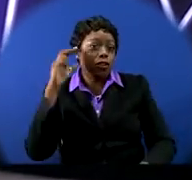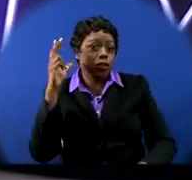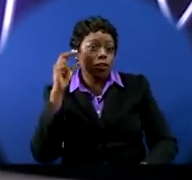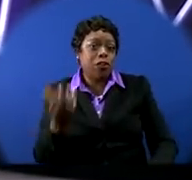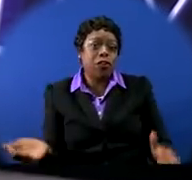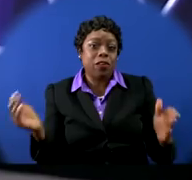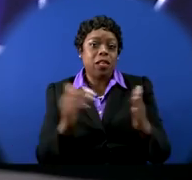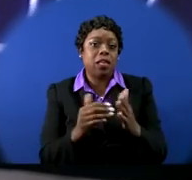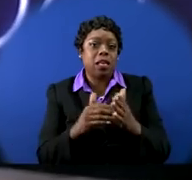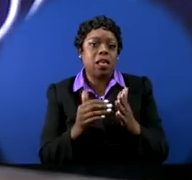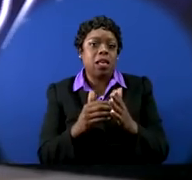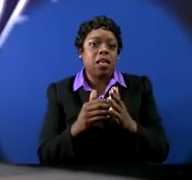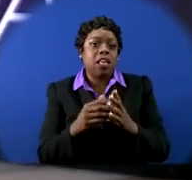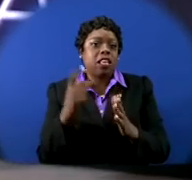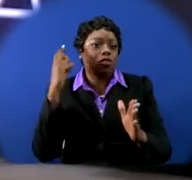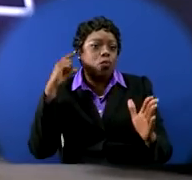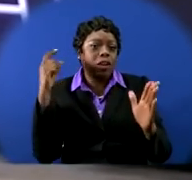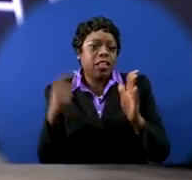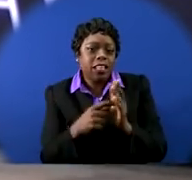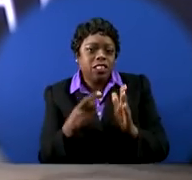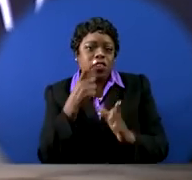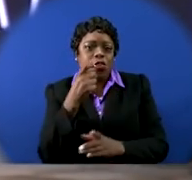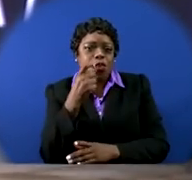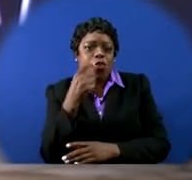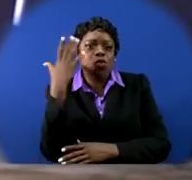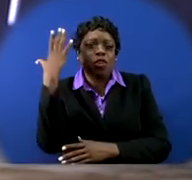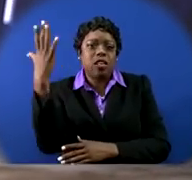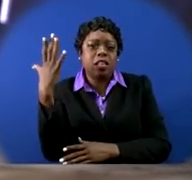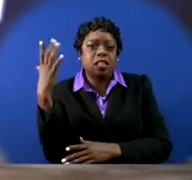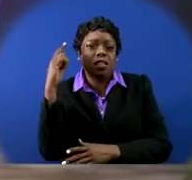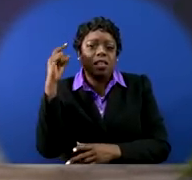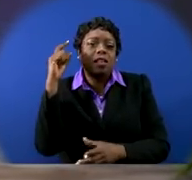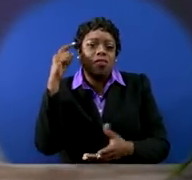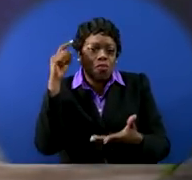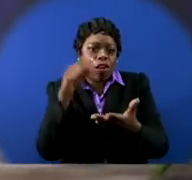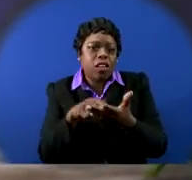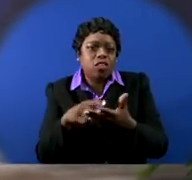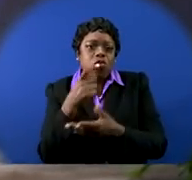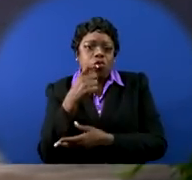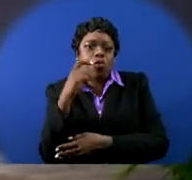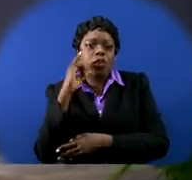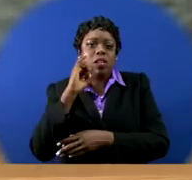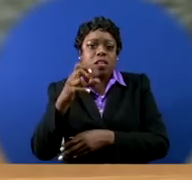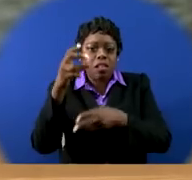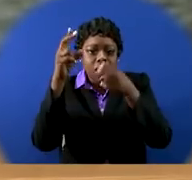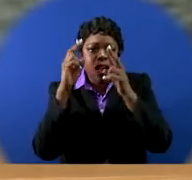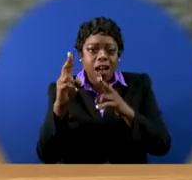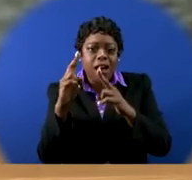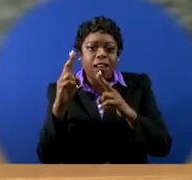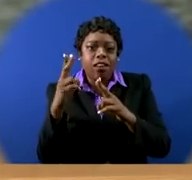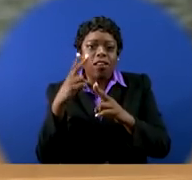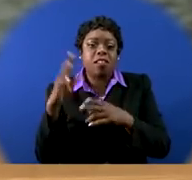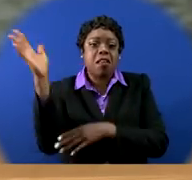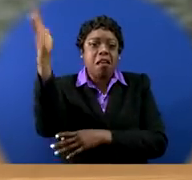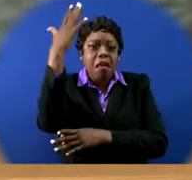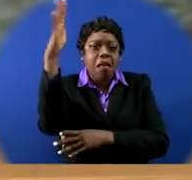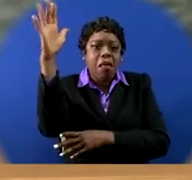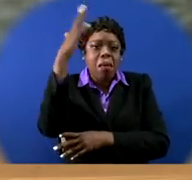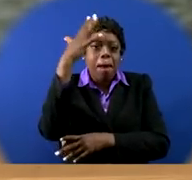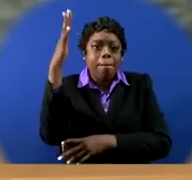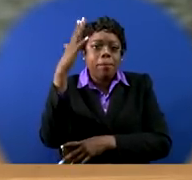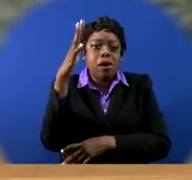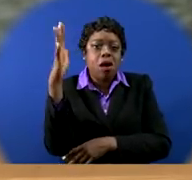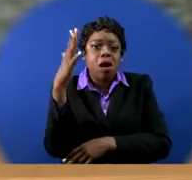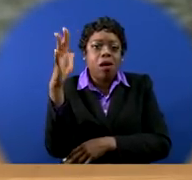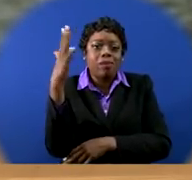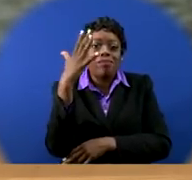There's recognition of who he is. But in lack of recognition, there's also reverence. They put their cloaks in the ground. They put their palms in the ground. And they begin to